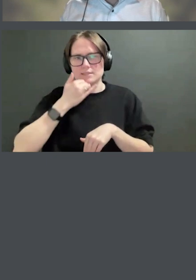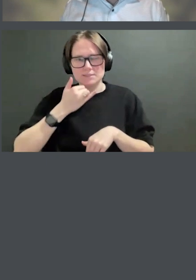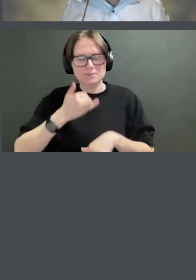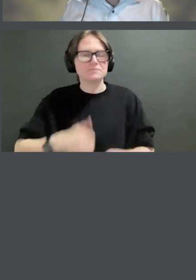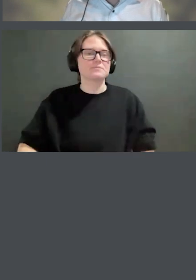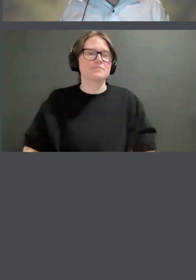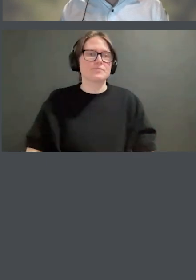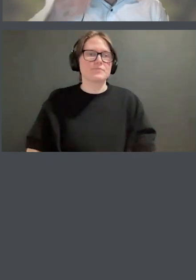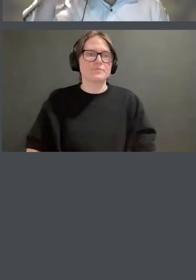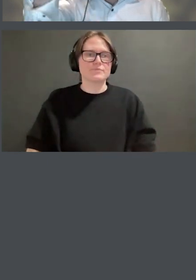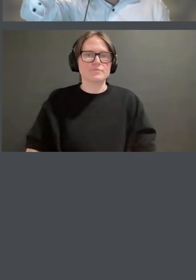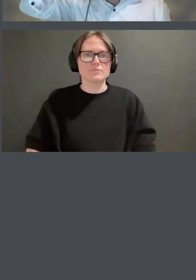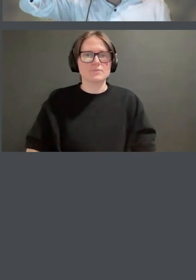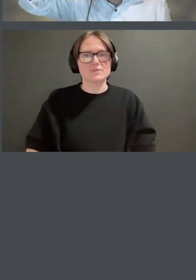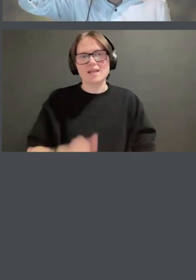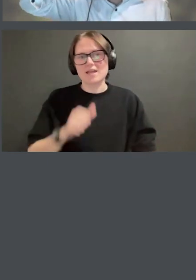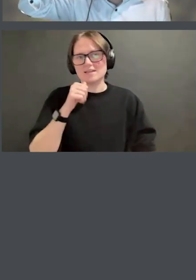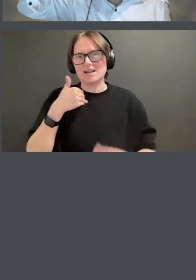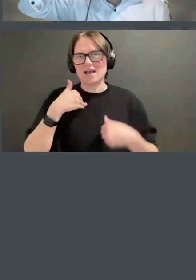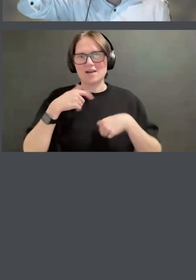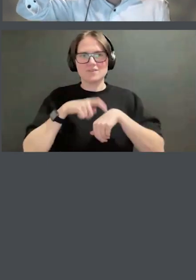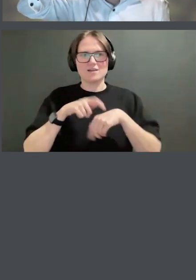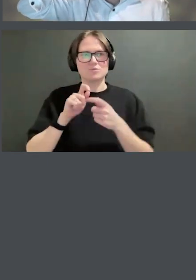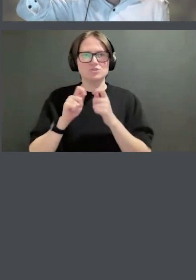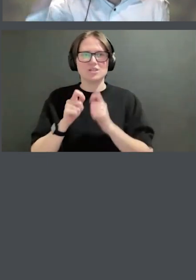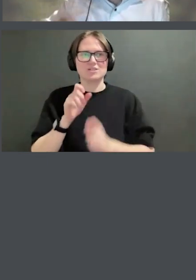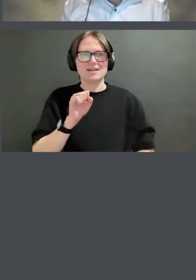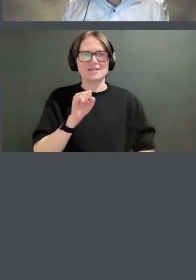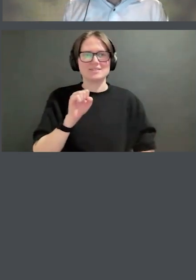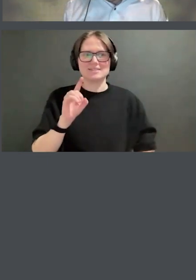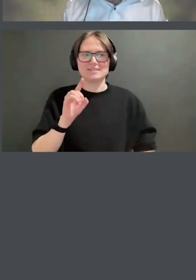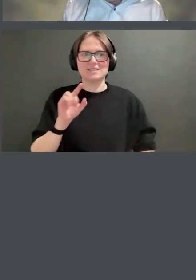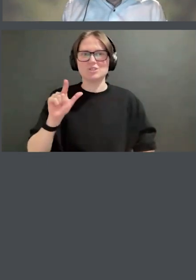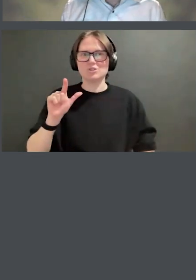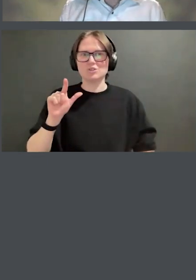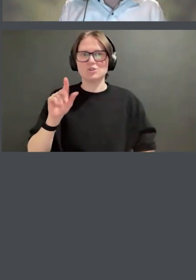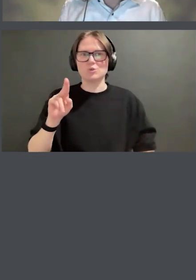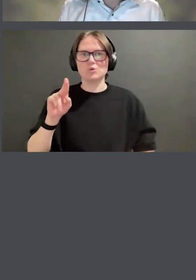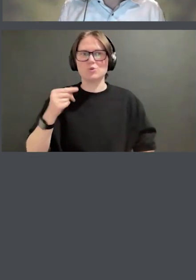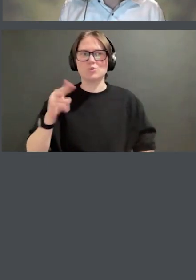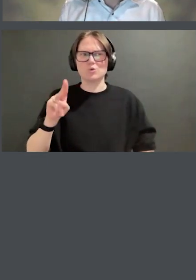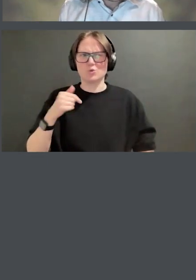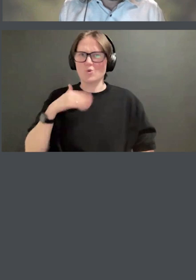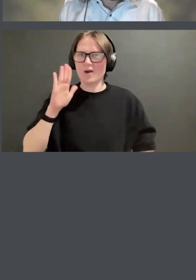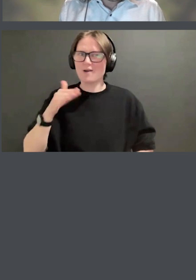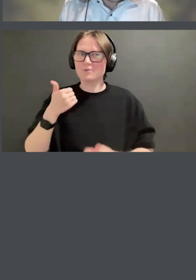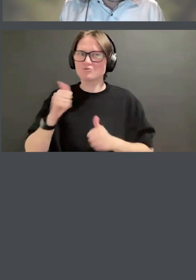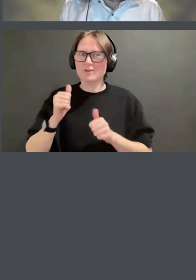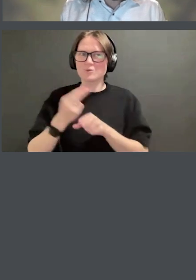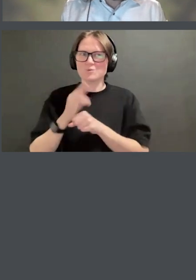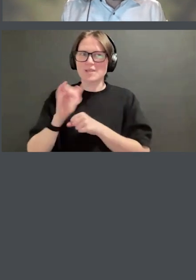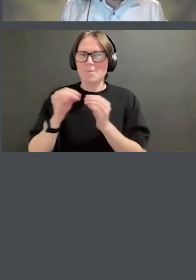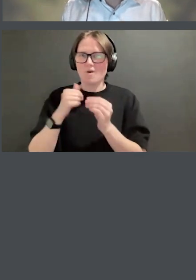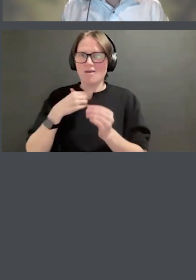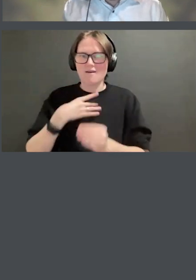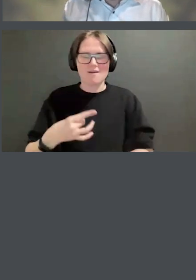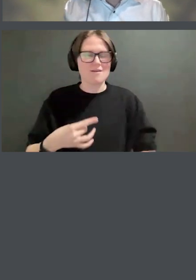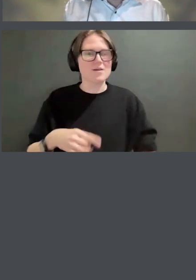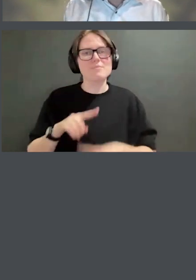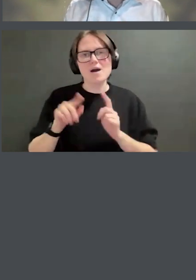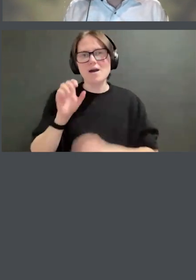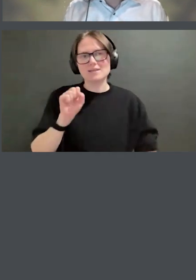I didn't have time to change SSD to LUHU. I like LUHU. I'm going to try to use that more. But